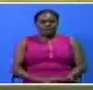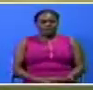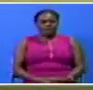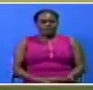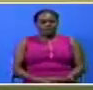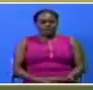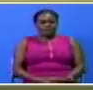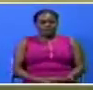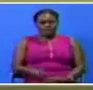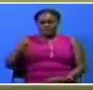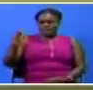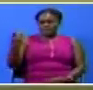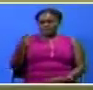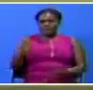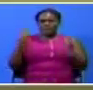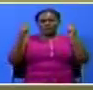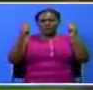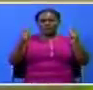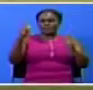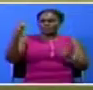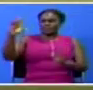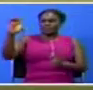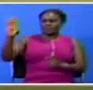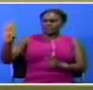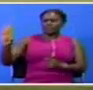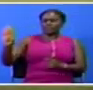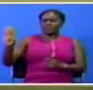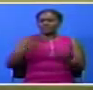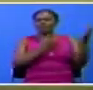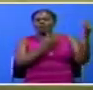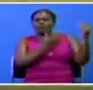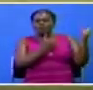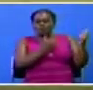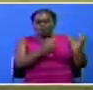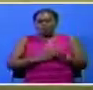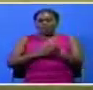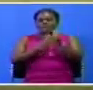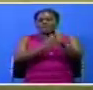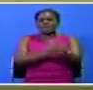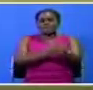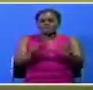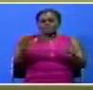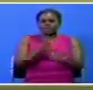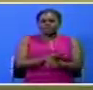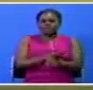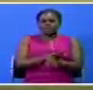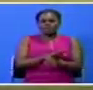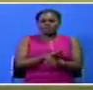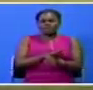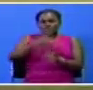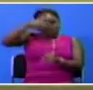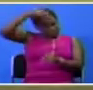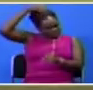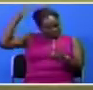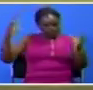Fresh from winning the Kenya Cup with his club, KCB's David Chenge is looking forward to taking up his leadership role as captain of the Simba squad that